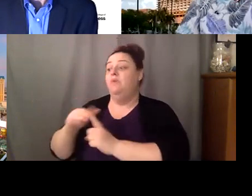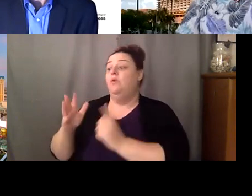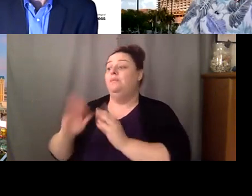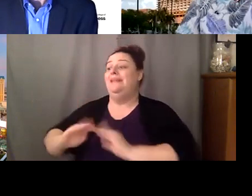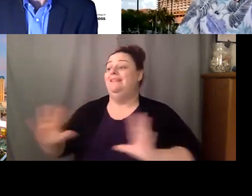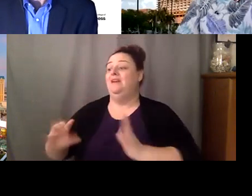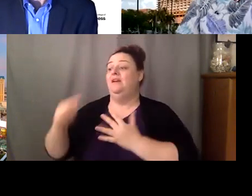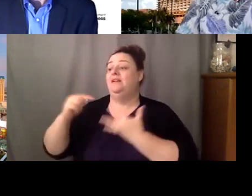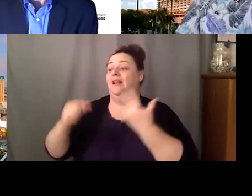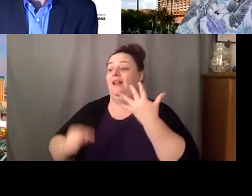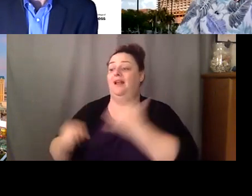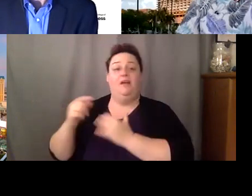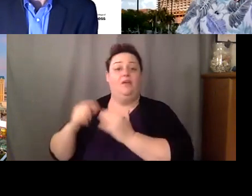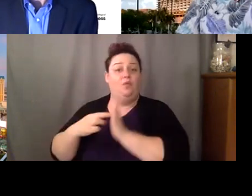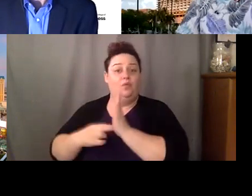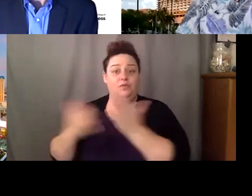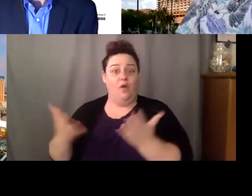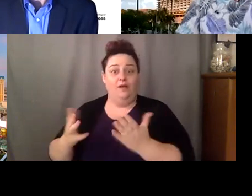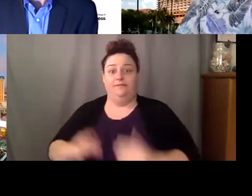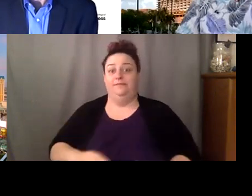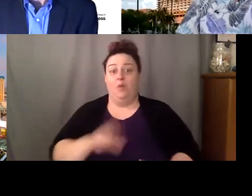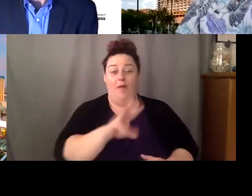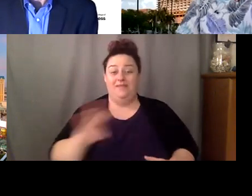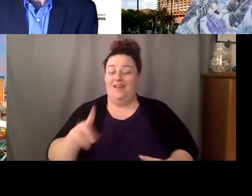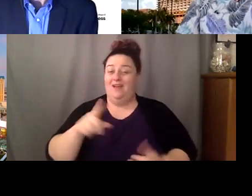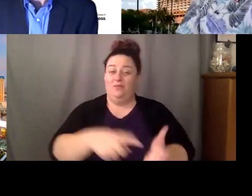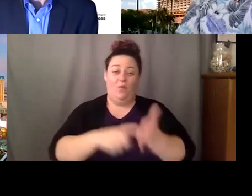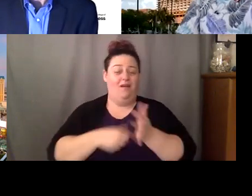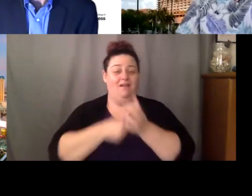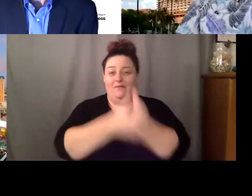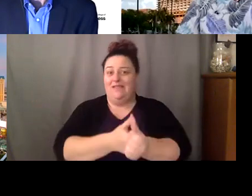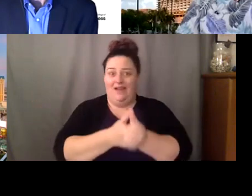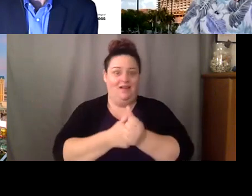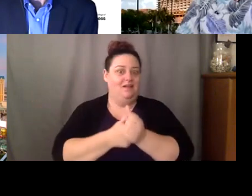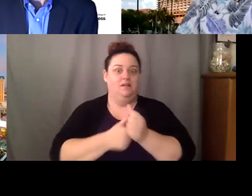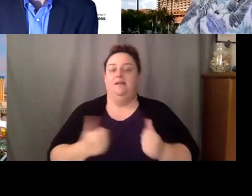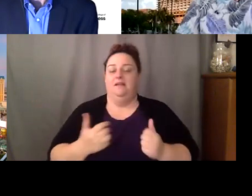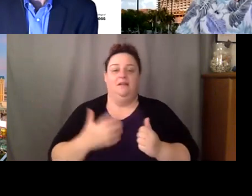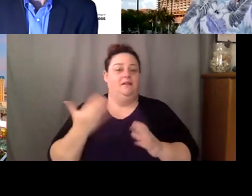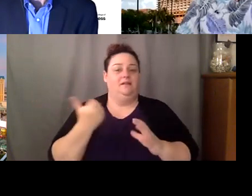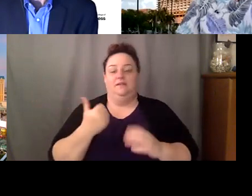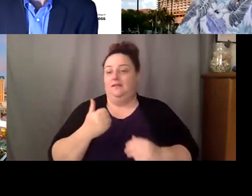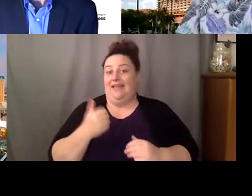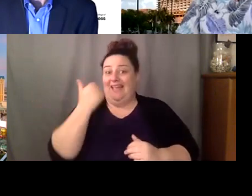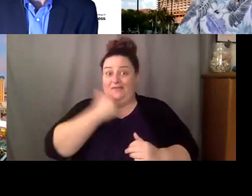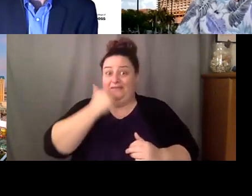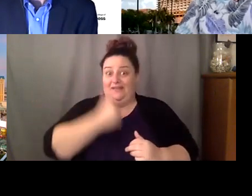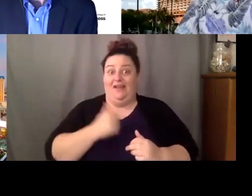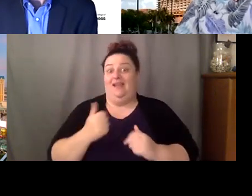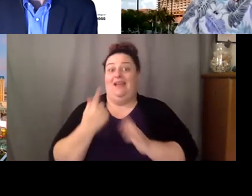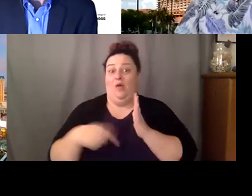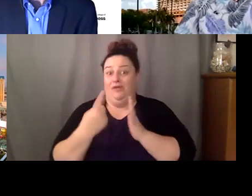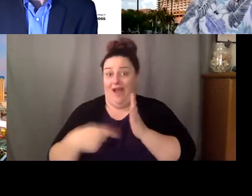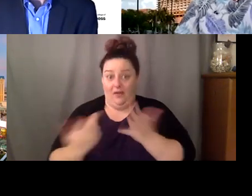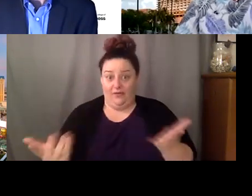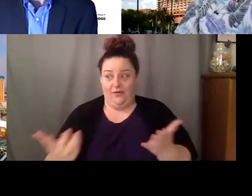them. Your websites need to be updated continually as well, just to meet the expectations that they